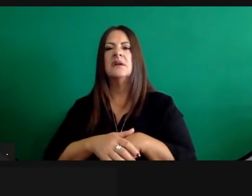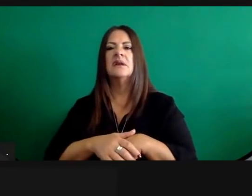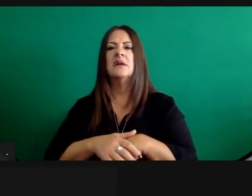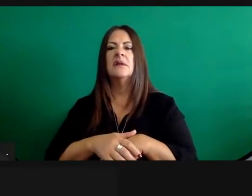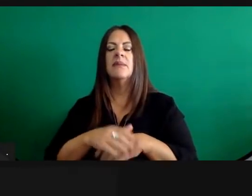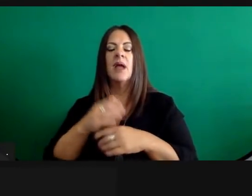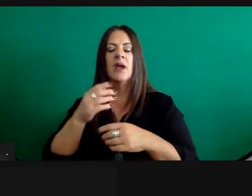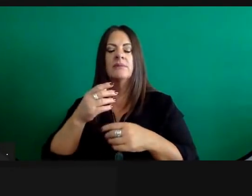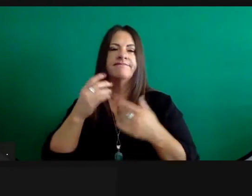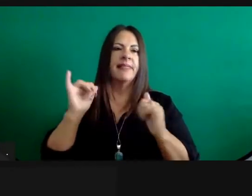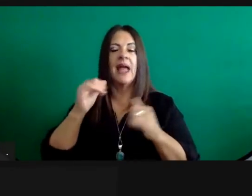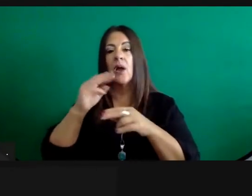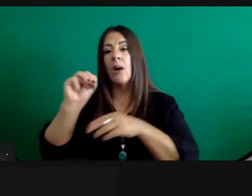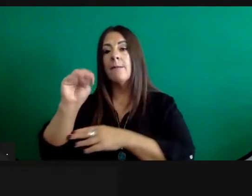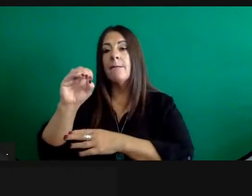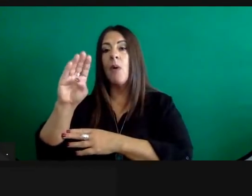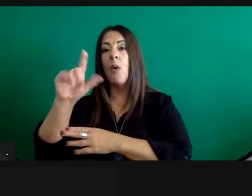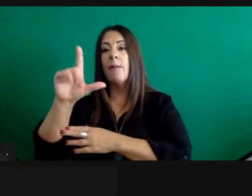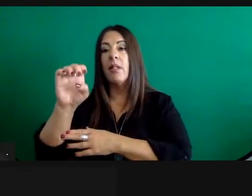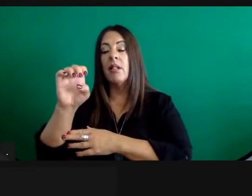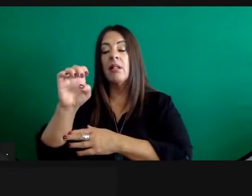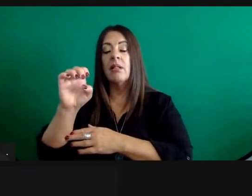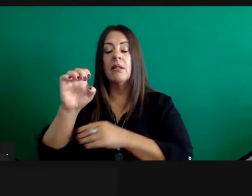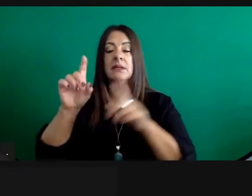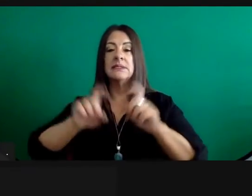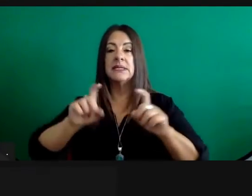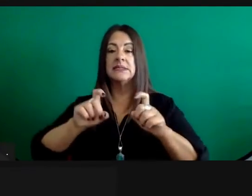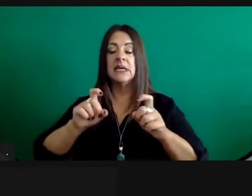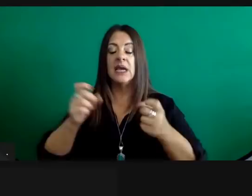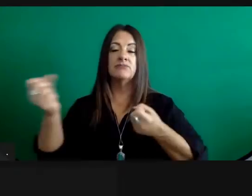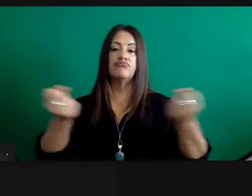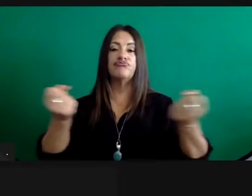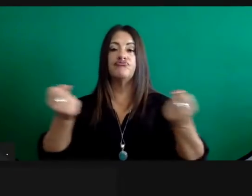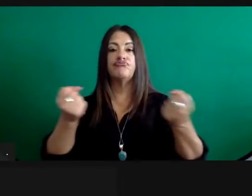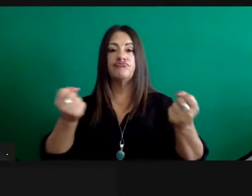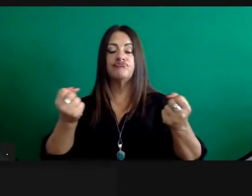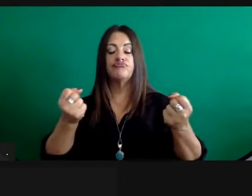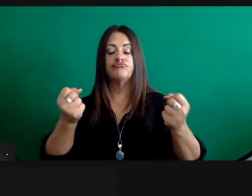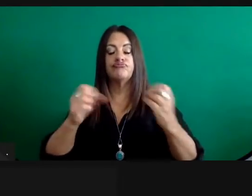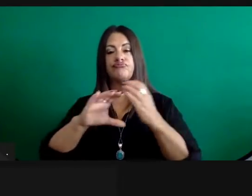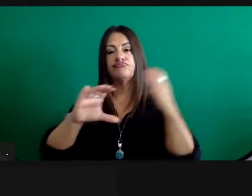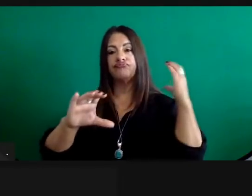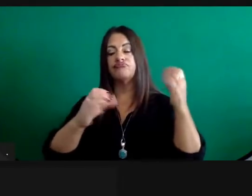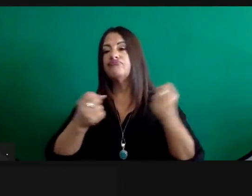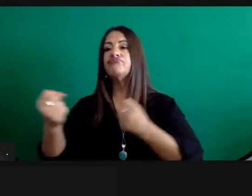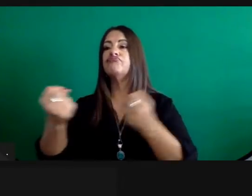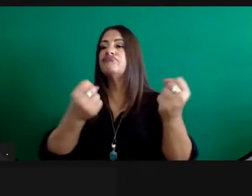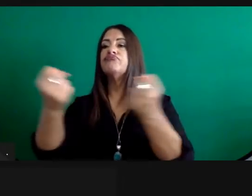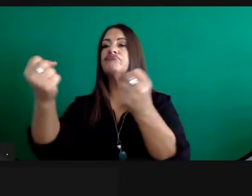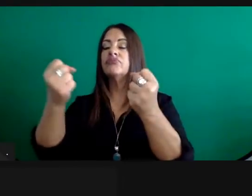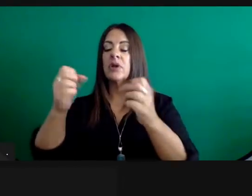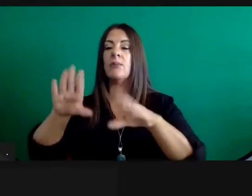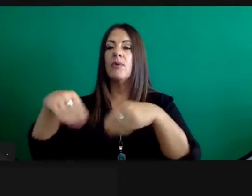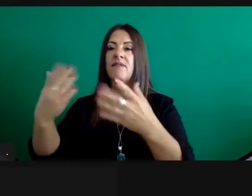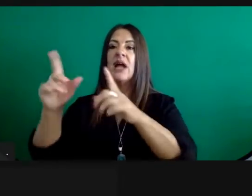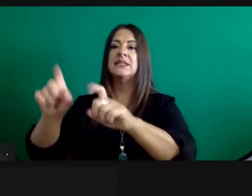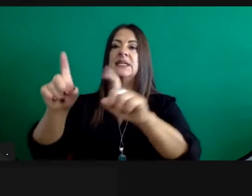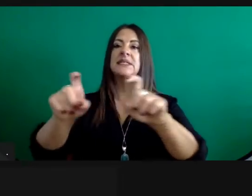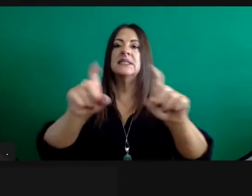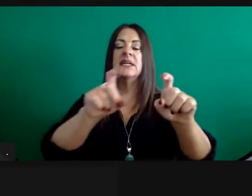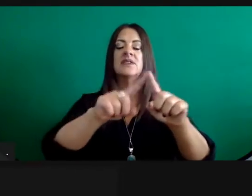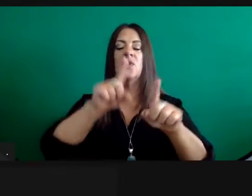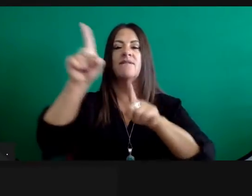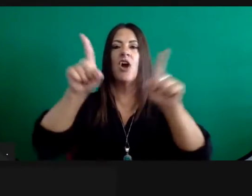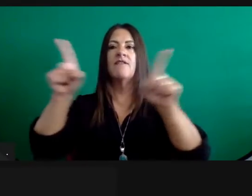mobile testing and what we call pop-up sites, which aren't, everyday sites, but they come periodically